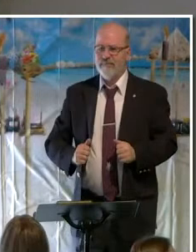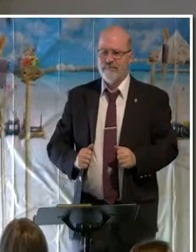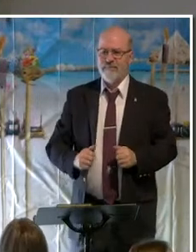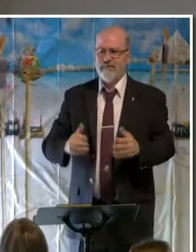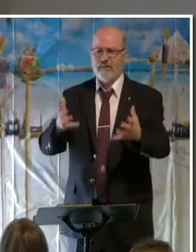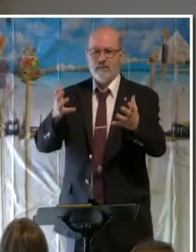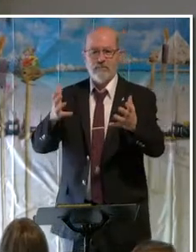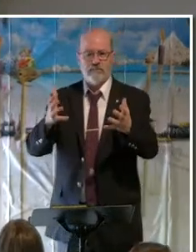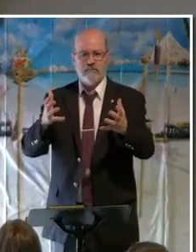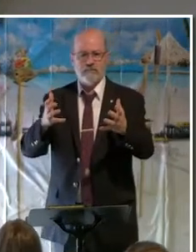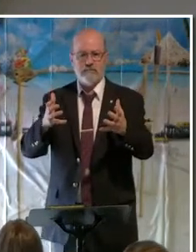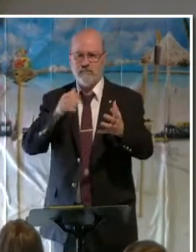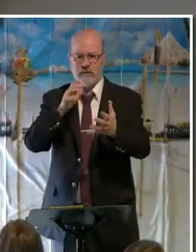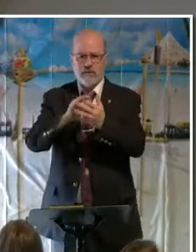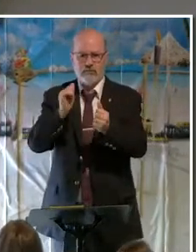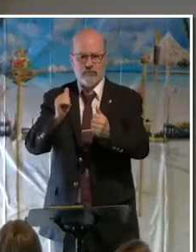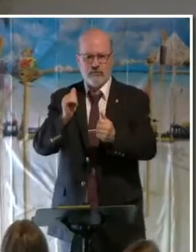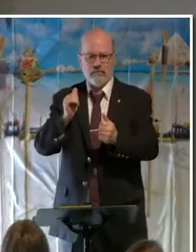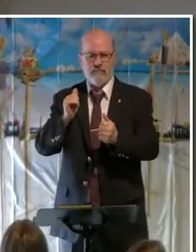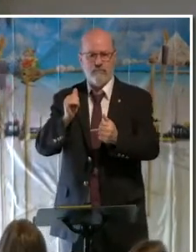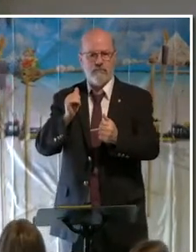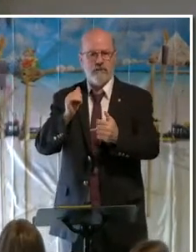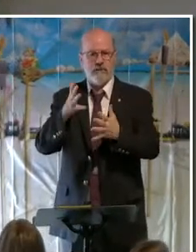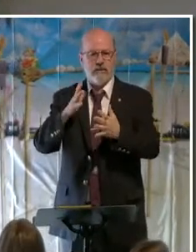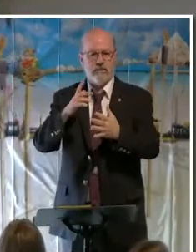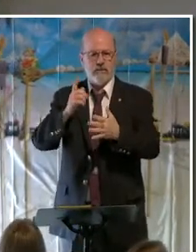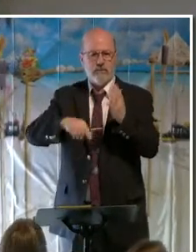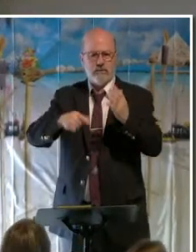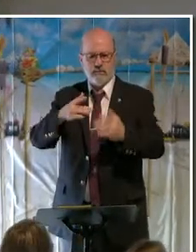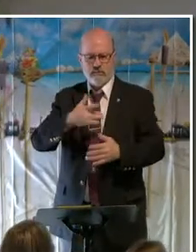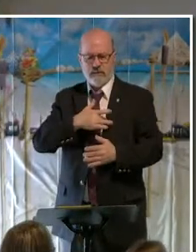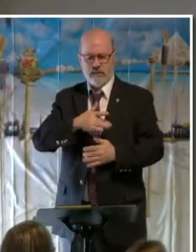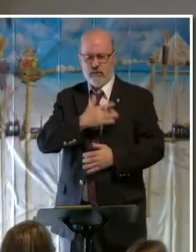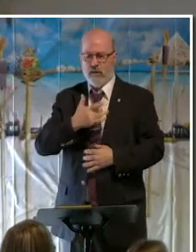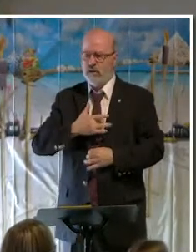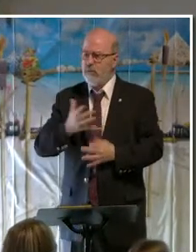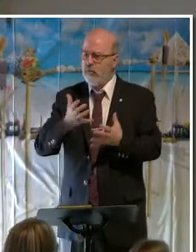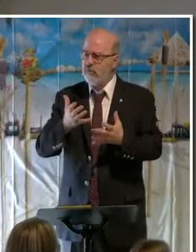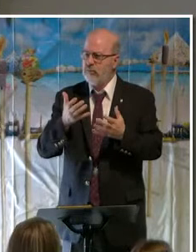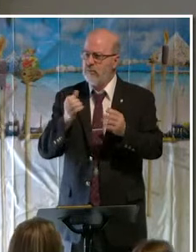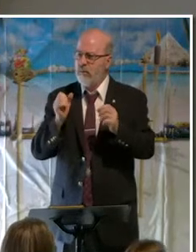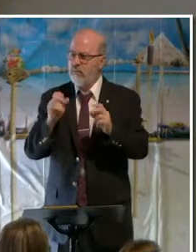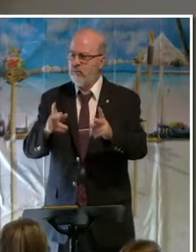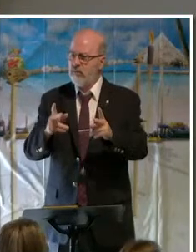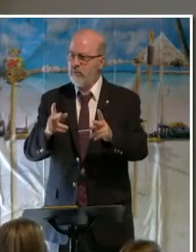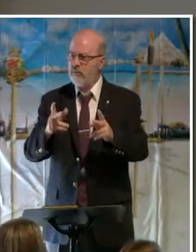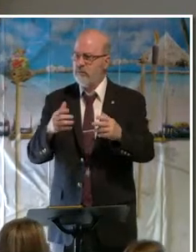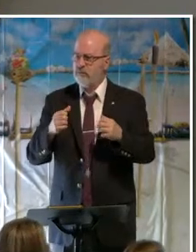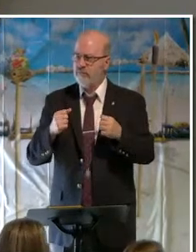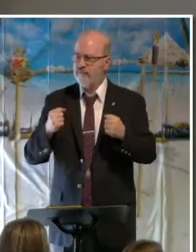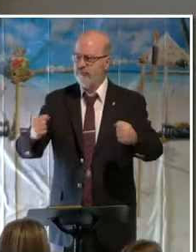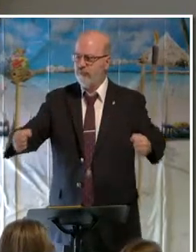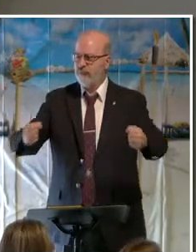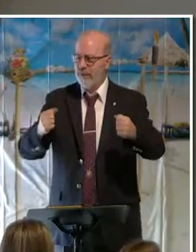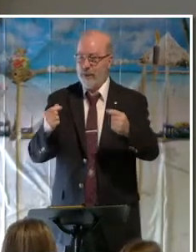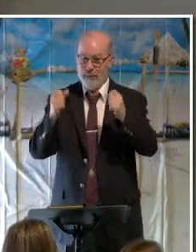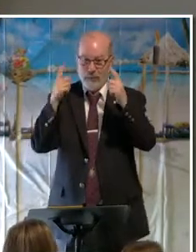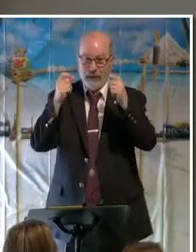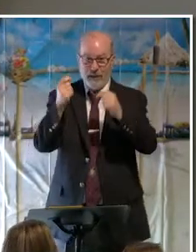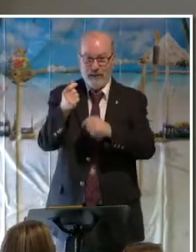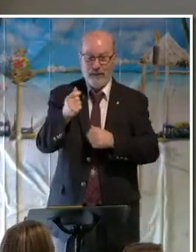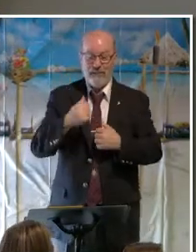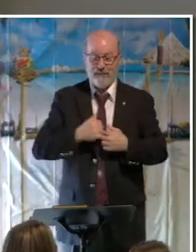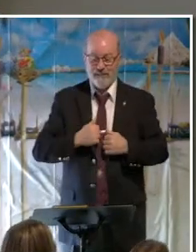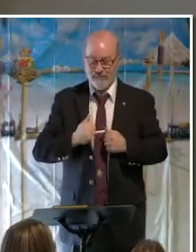I don't want to destroy the mood, but I do want to give you a chance to just stretch a little bit, wake up a little